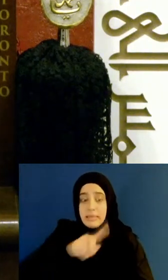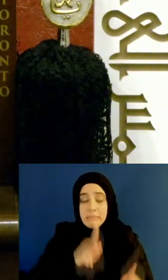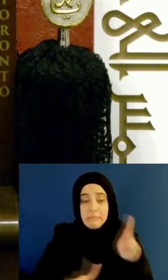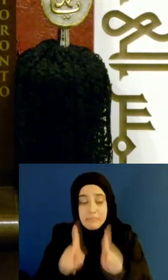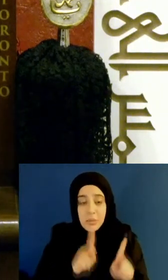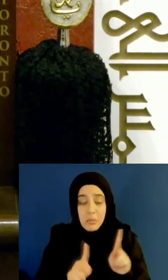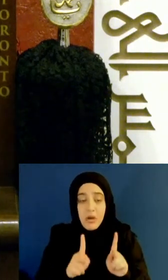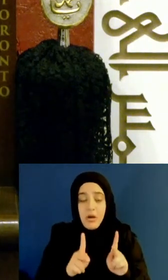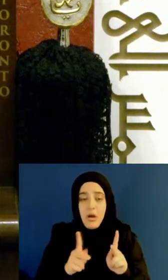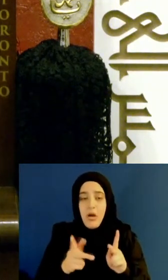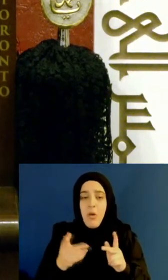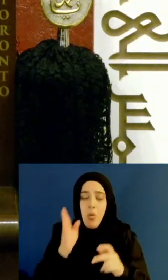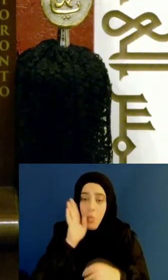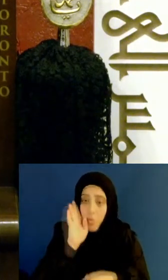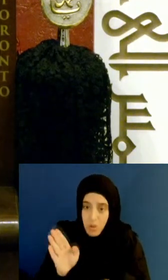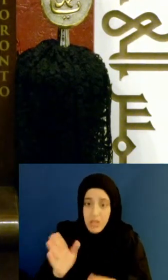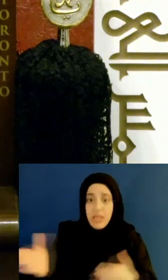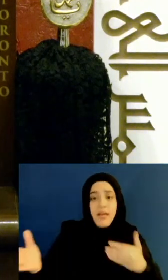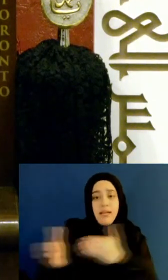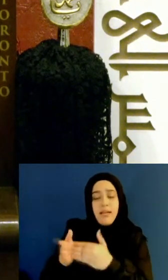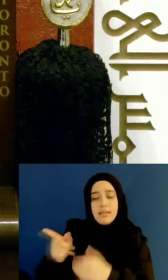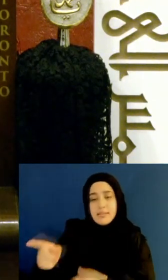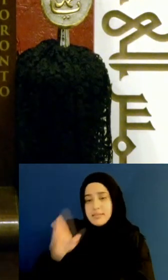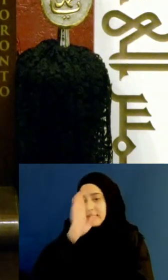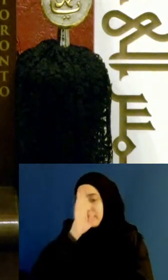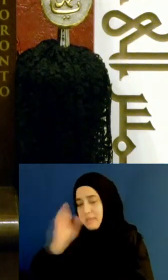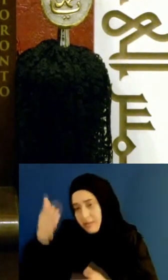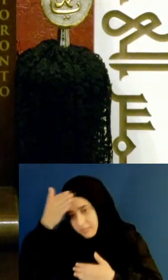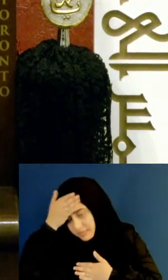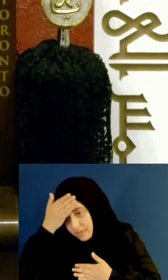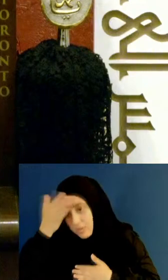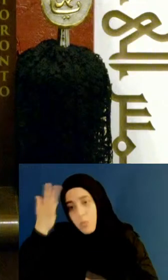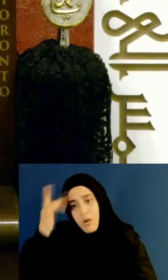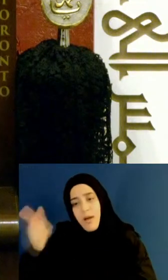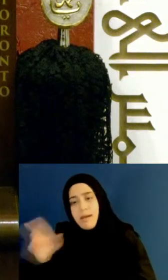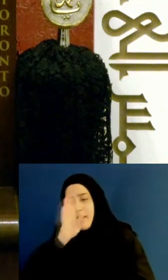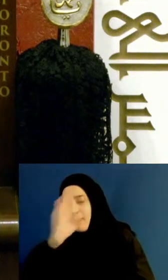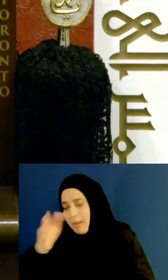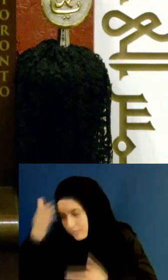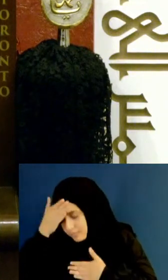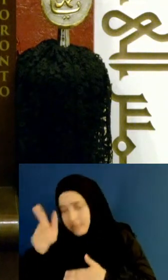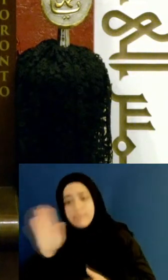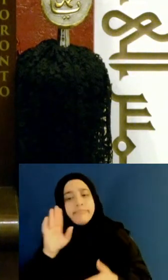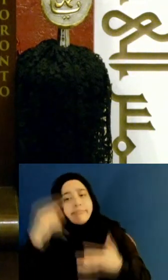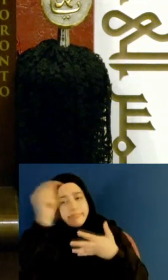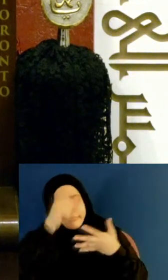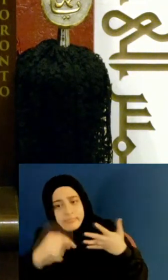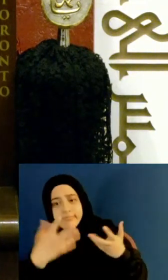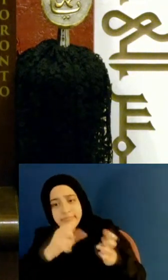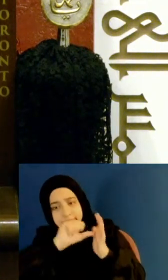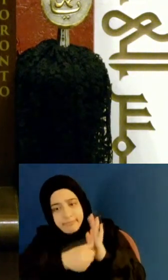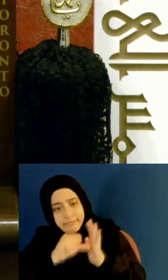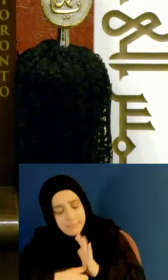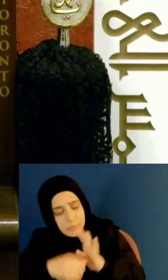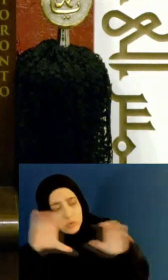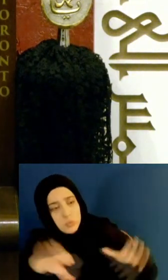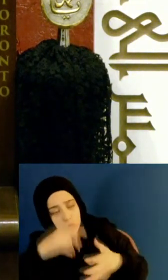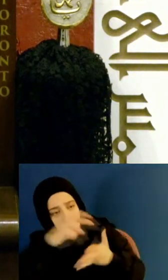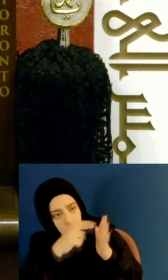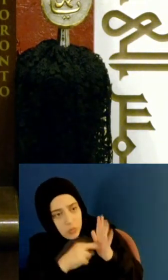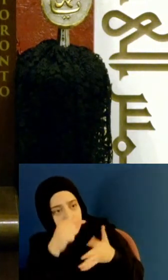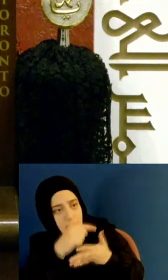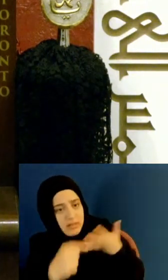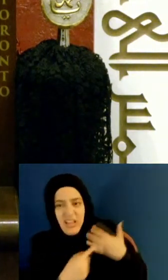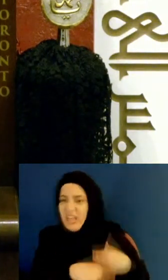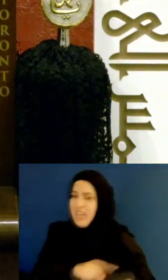of reform that Imam al-Hujjah wants to implement. And the seerah of our